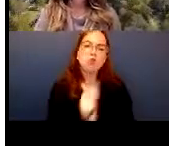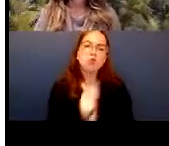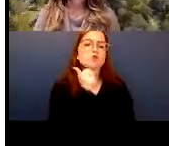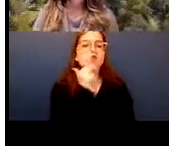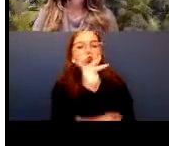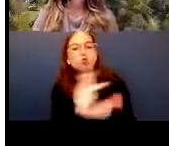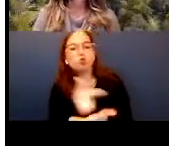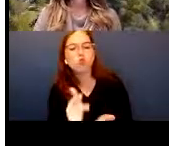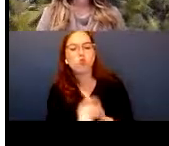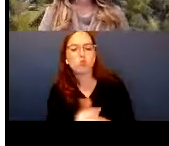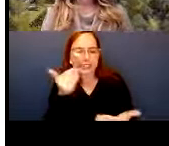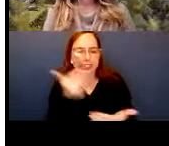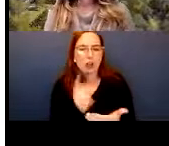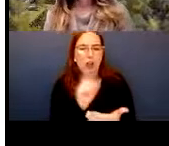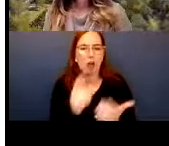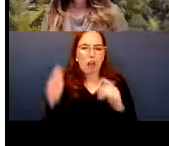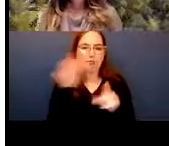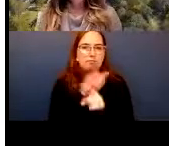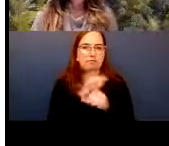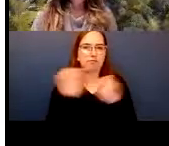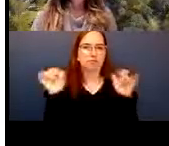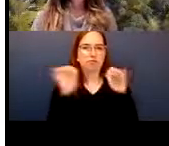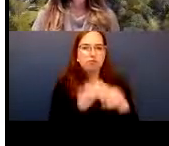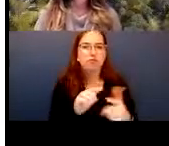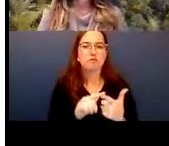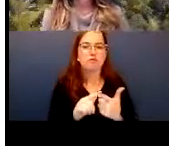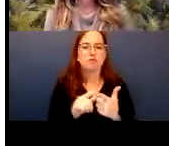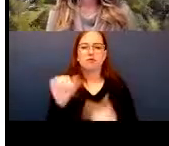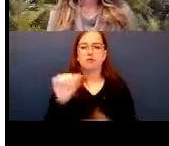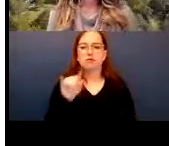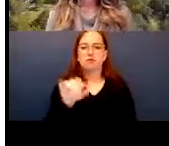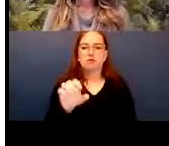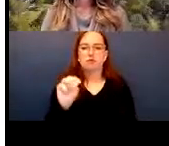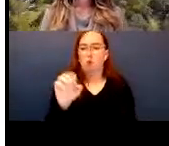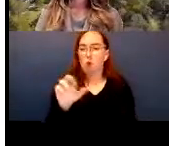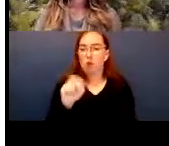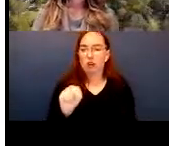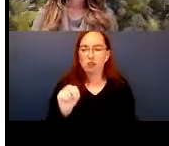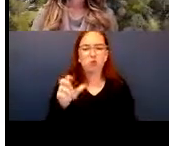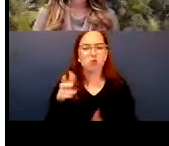park destinations, on-street parking along AZ Morton and Barton Springs Road.